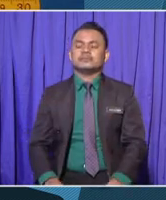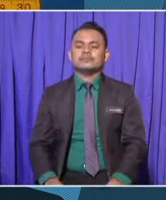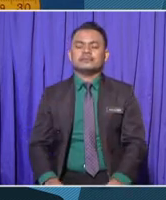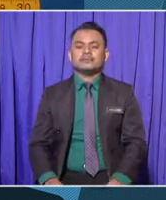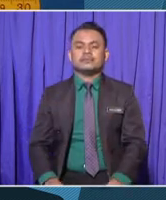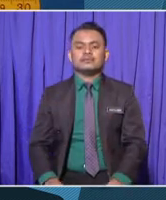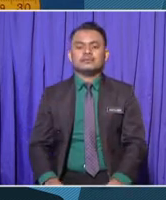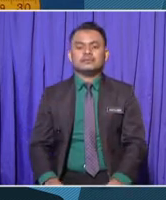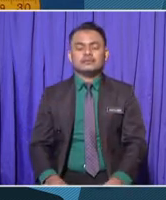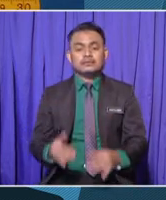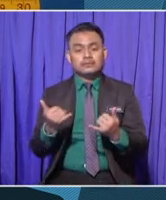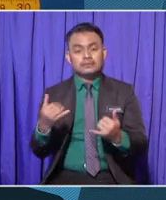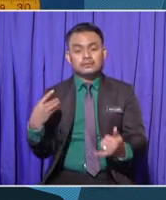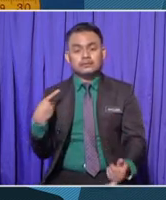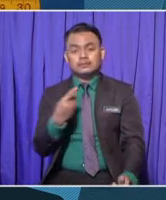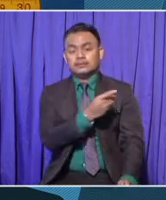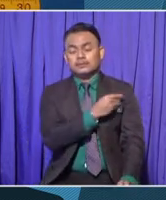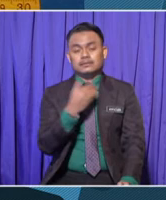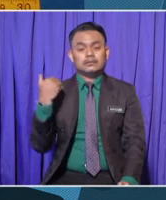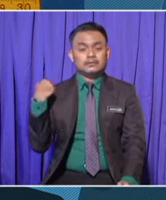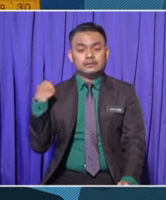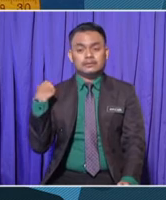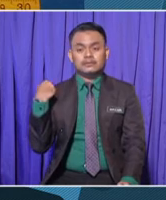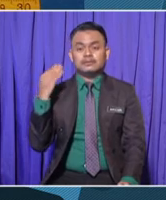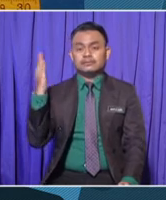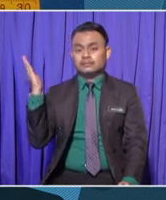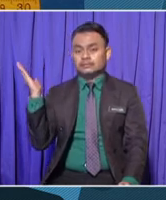Here we have a U-shaped magnet,